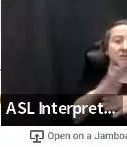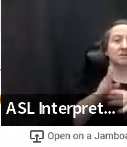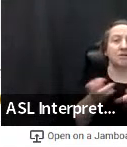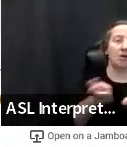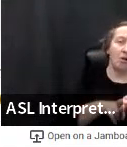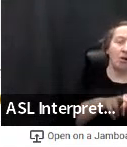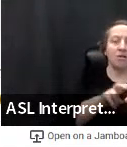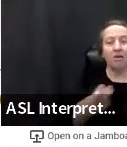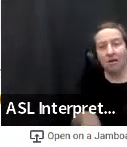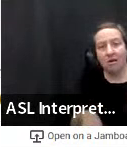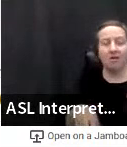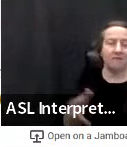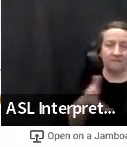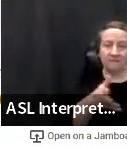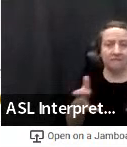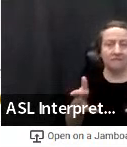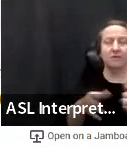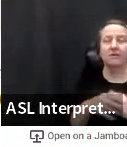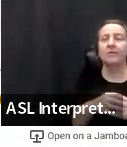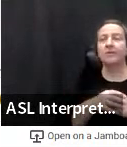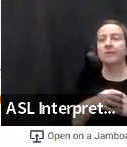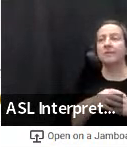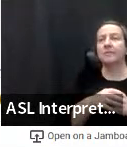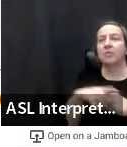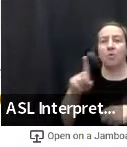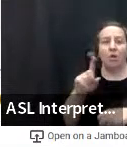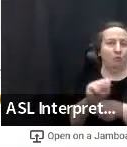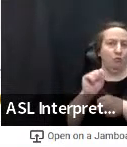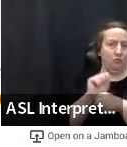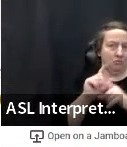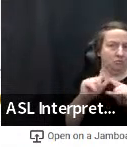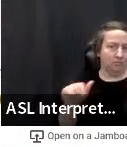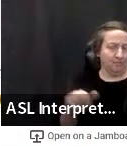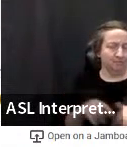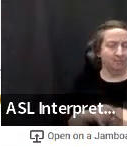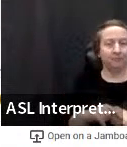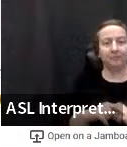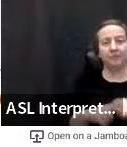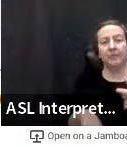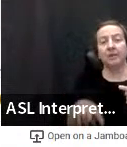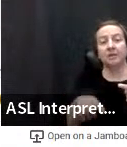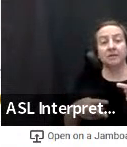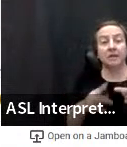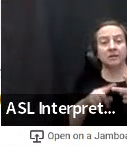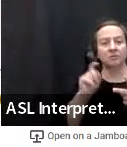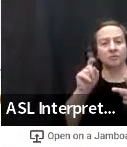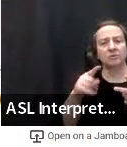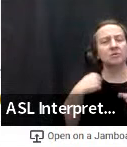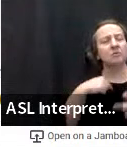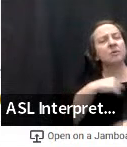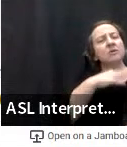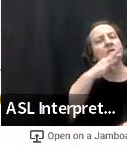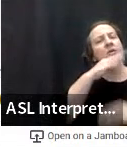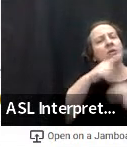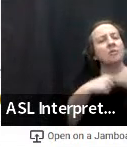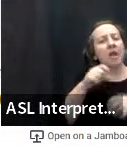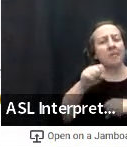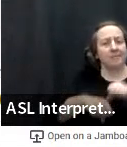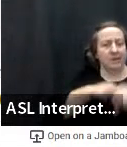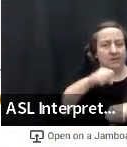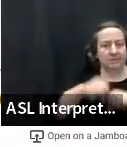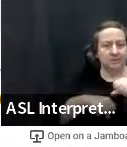and off their place of work. On the second question, we were talking about